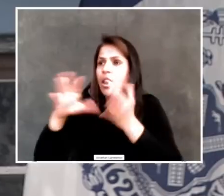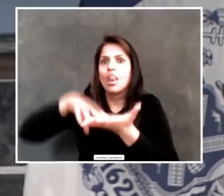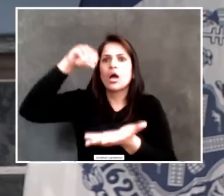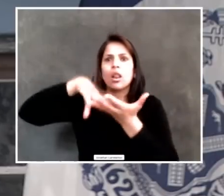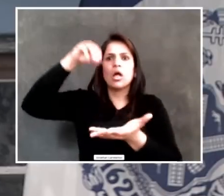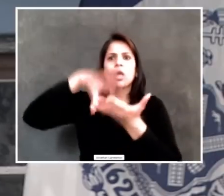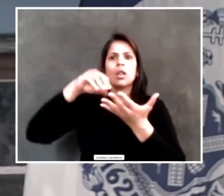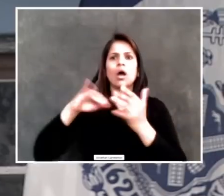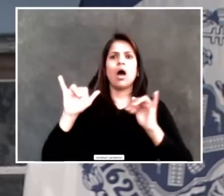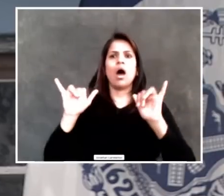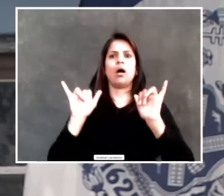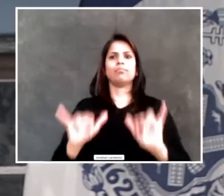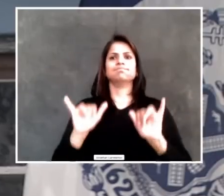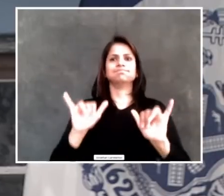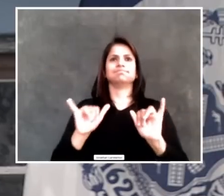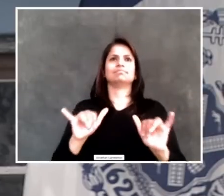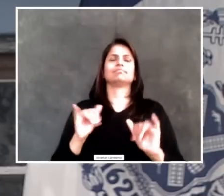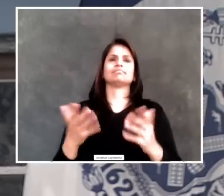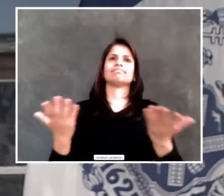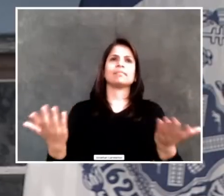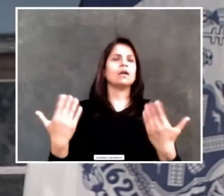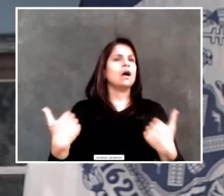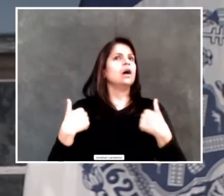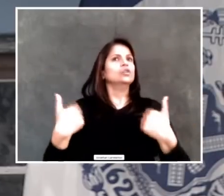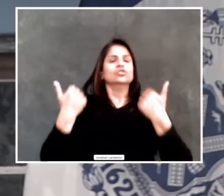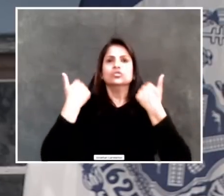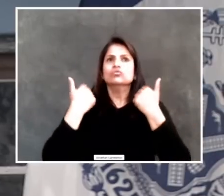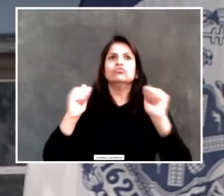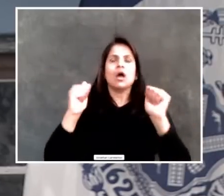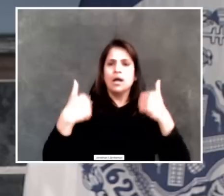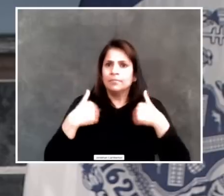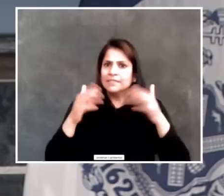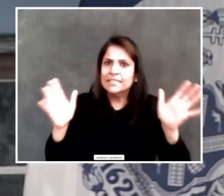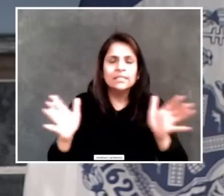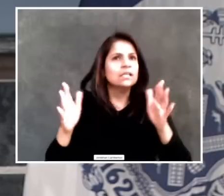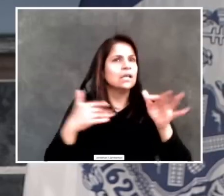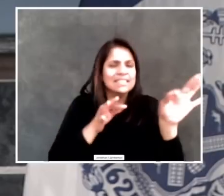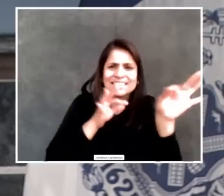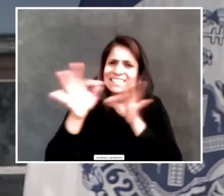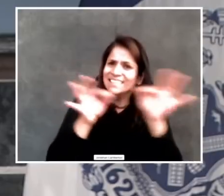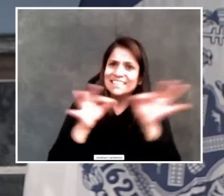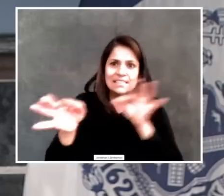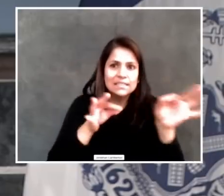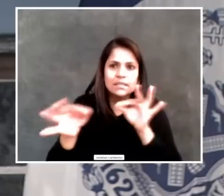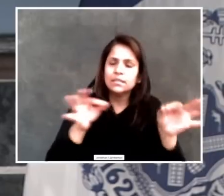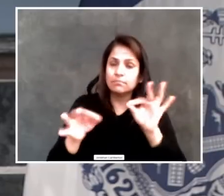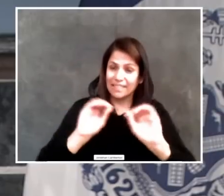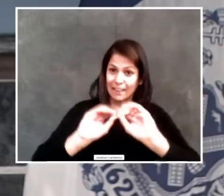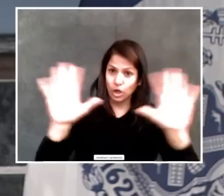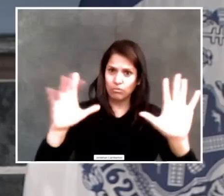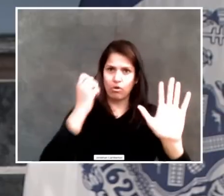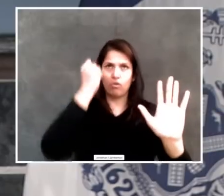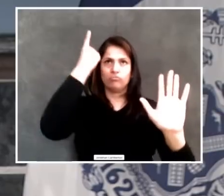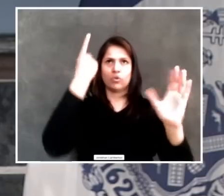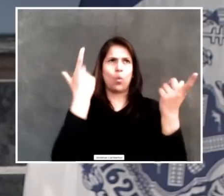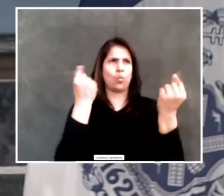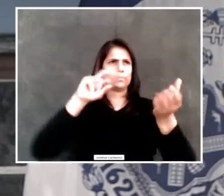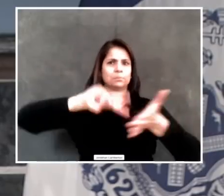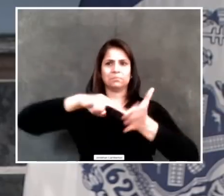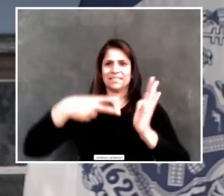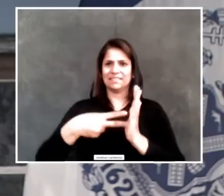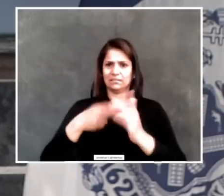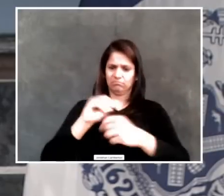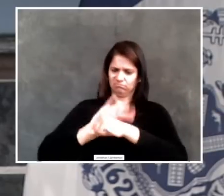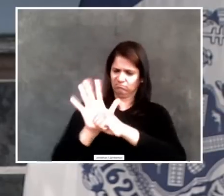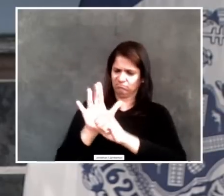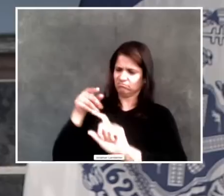and we have had to, from day one, ration testing in a way none of us wanted to do, we have that problem. But then